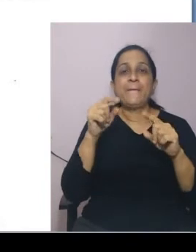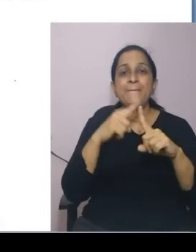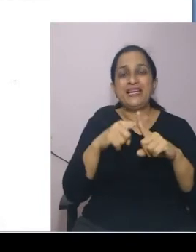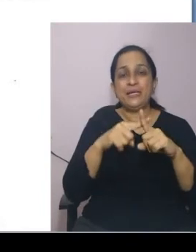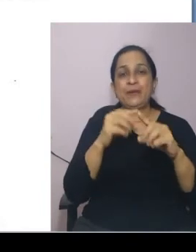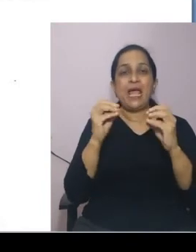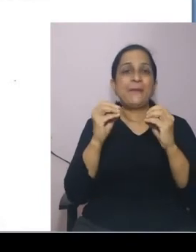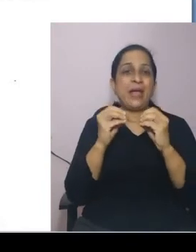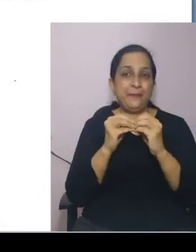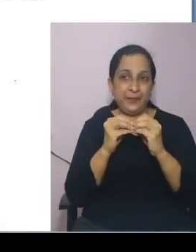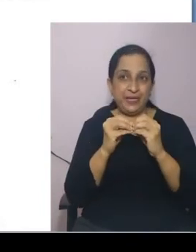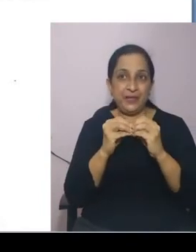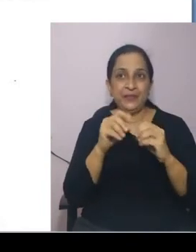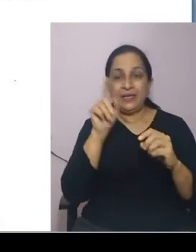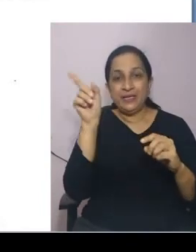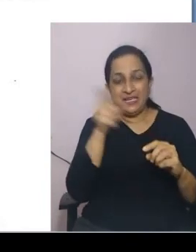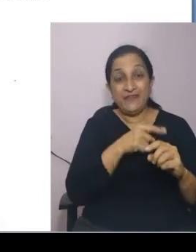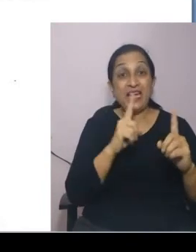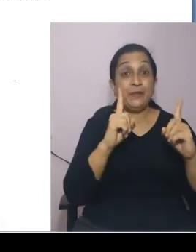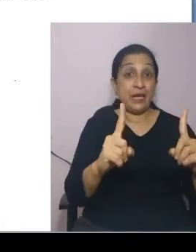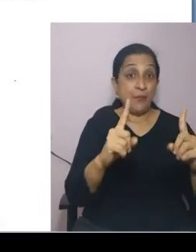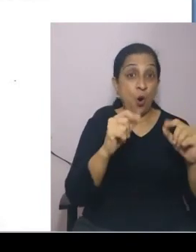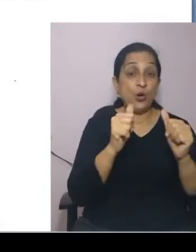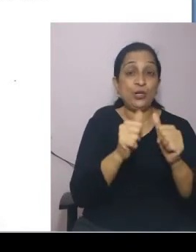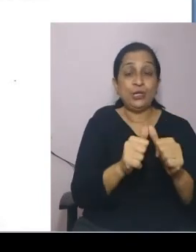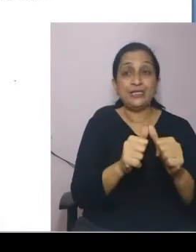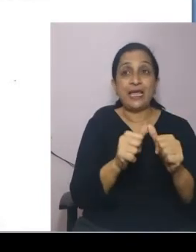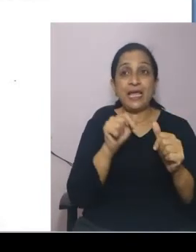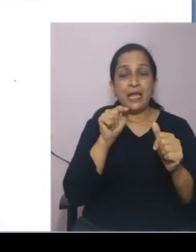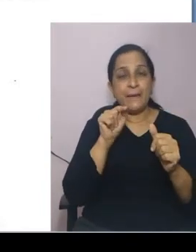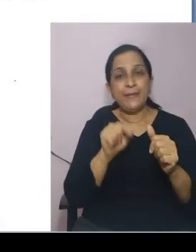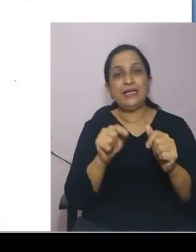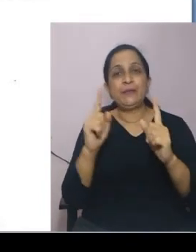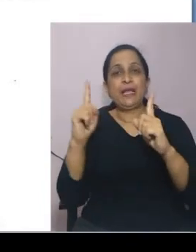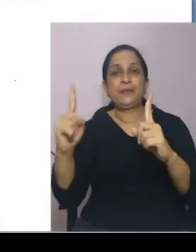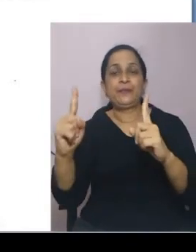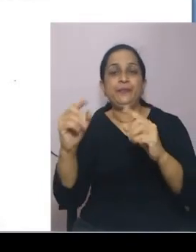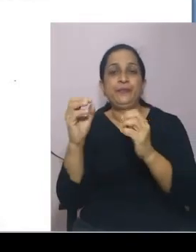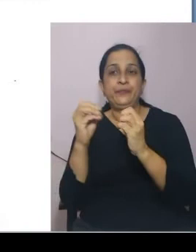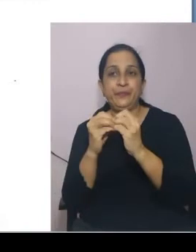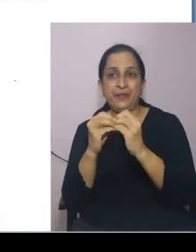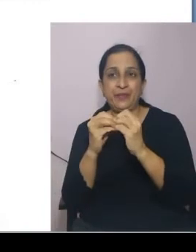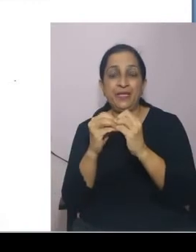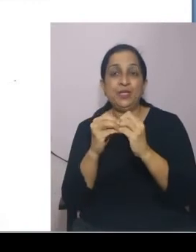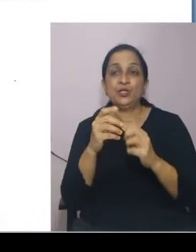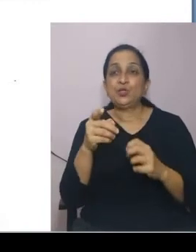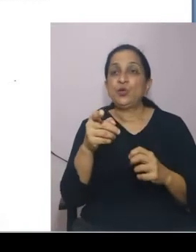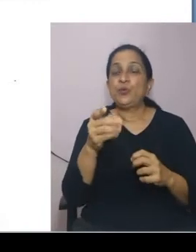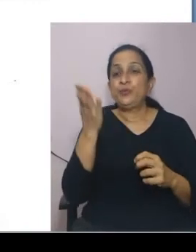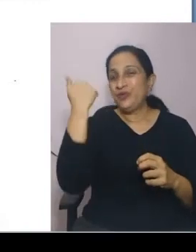vector values. Okay. So if you, this is already done, it is